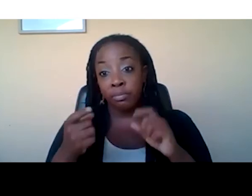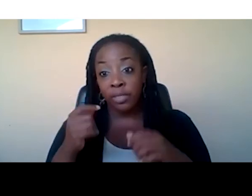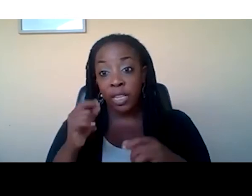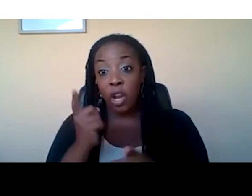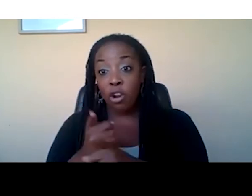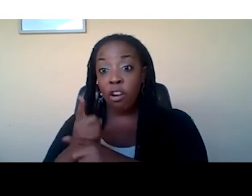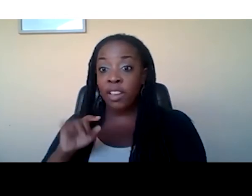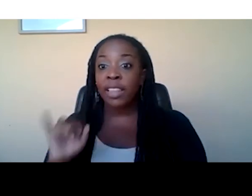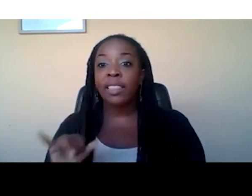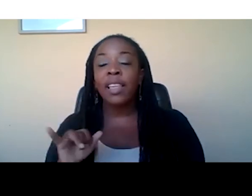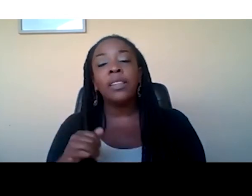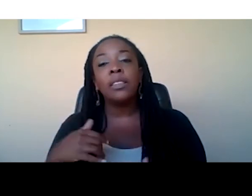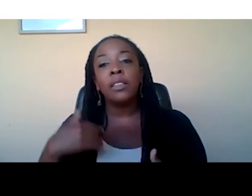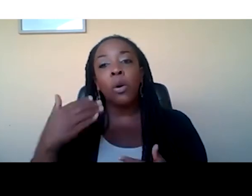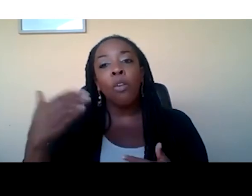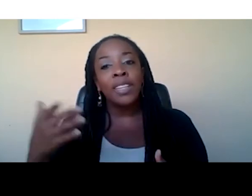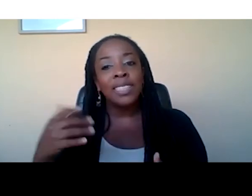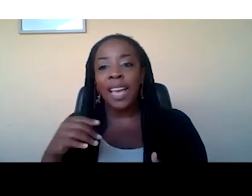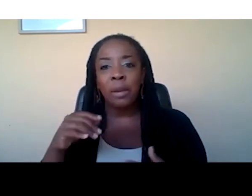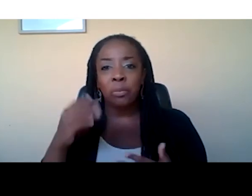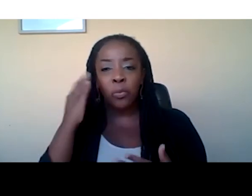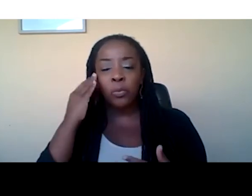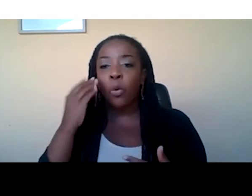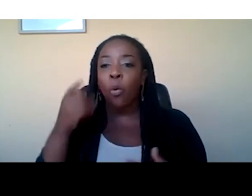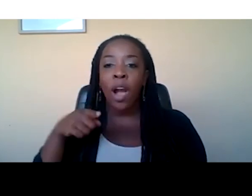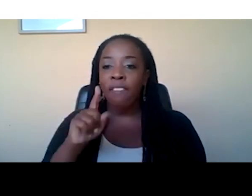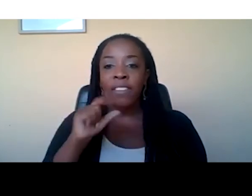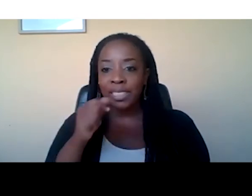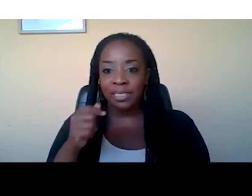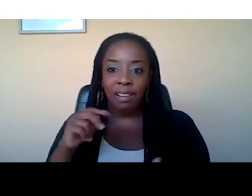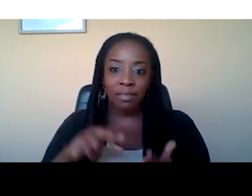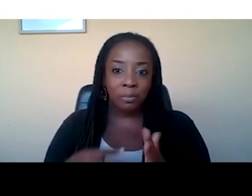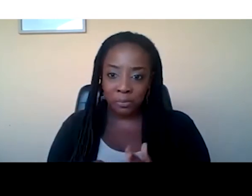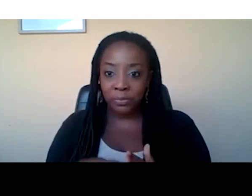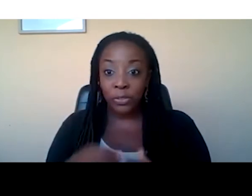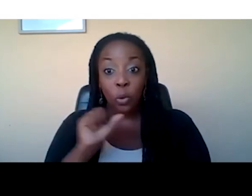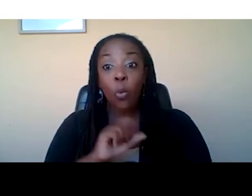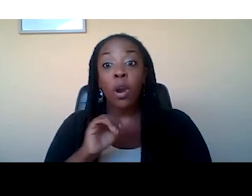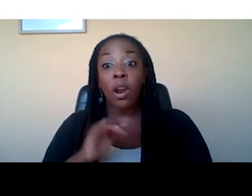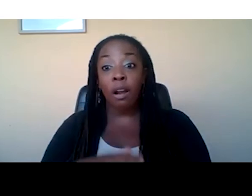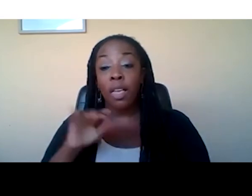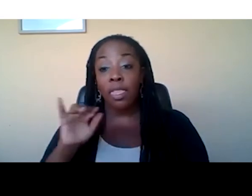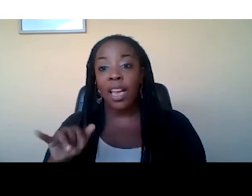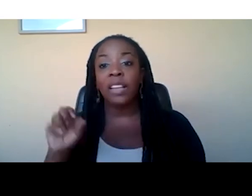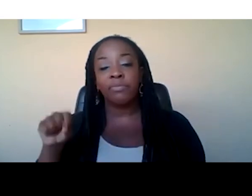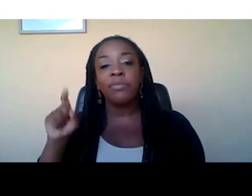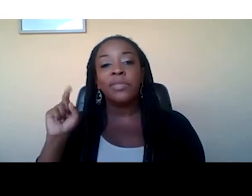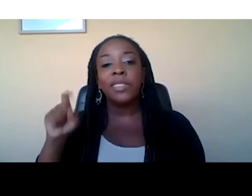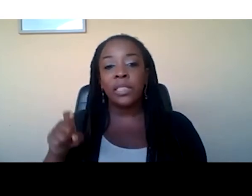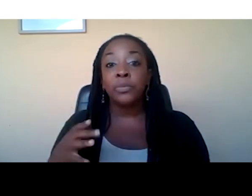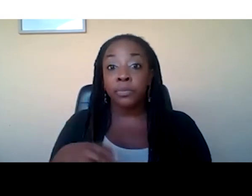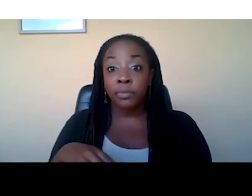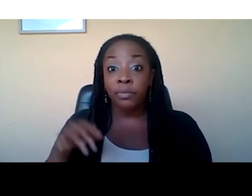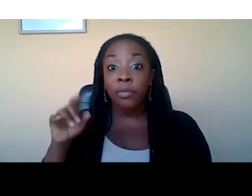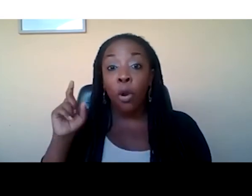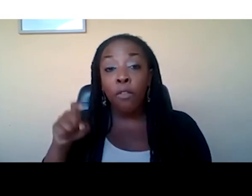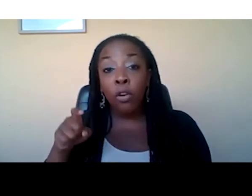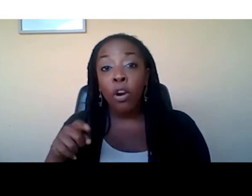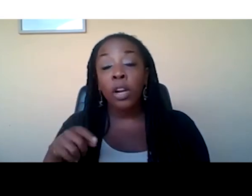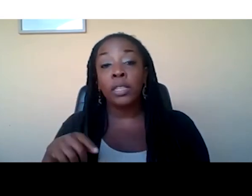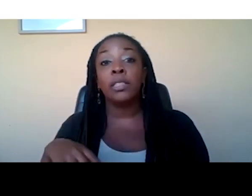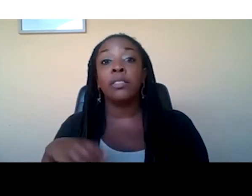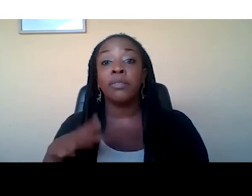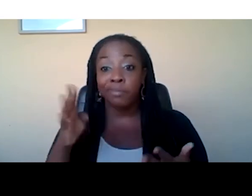intent is there and I know offense is not intended. So we need to work on that. Certainly, Christine, the issue of the legislation is so